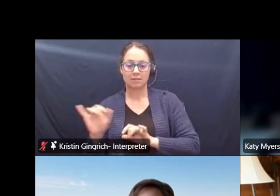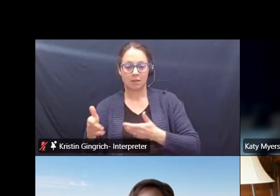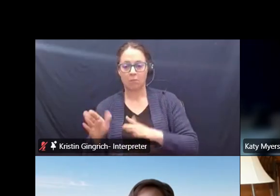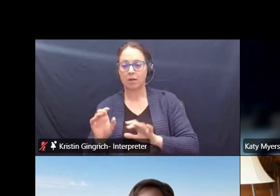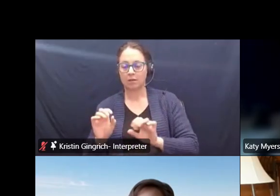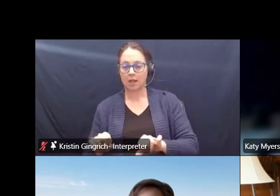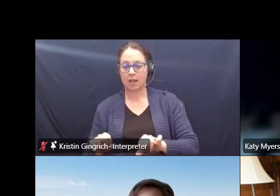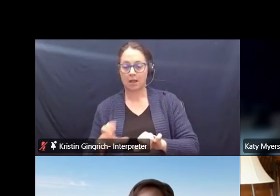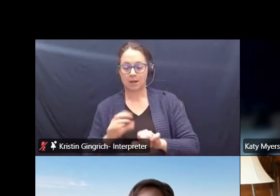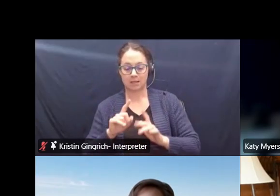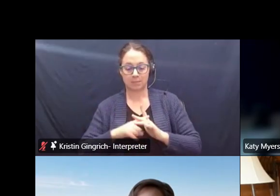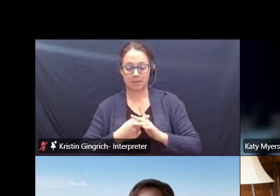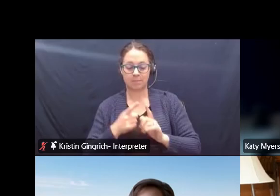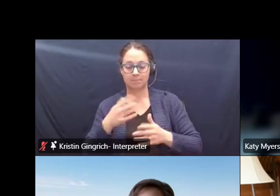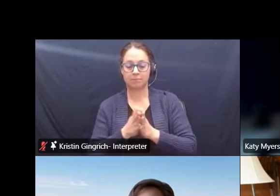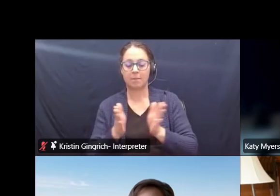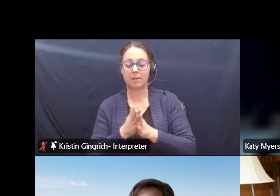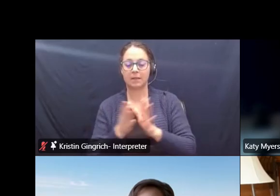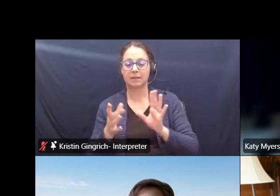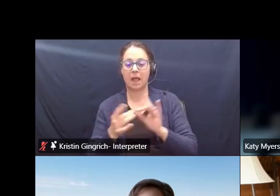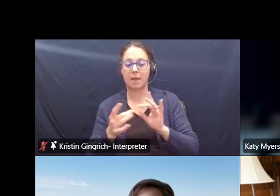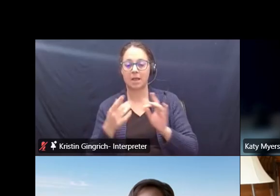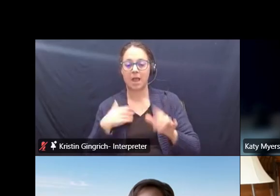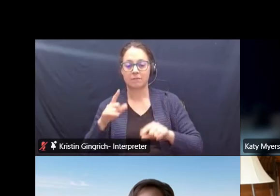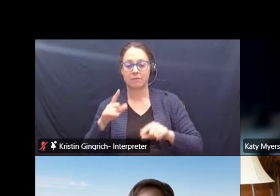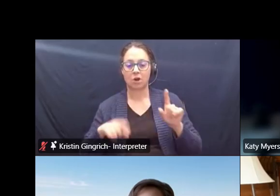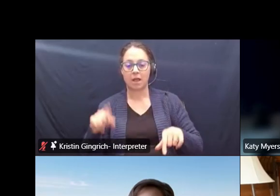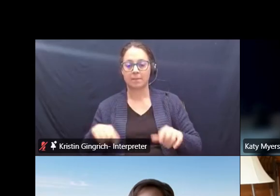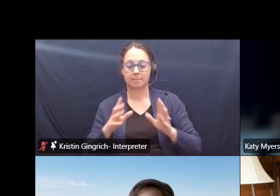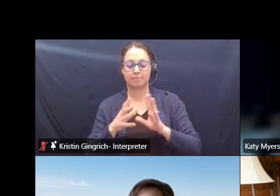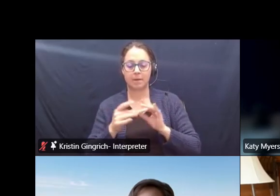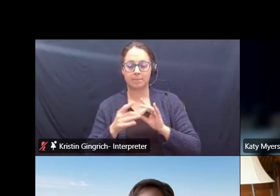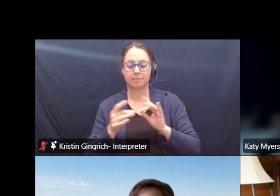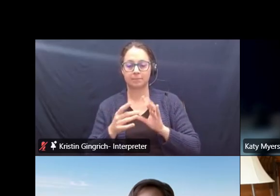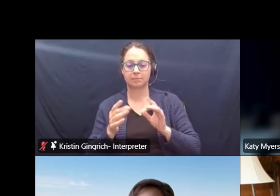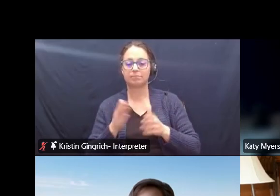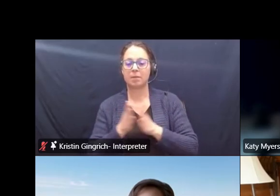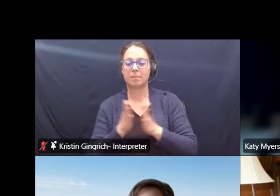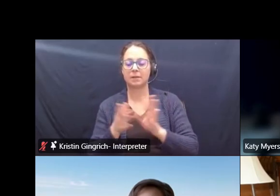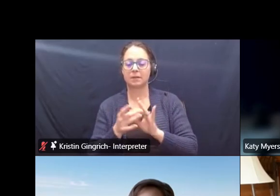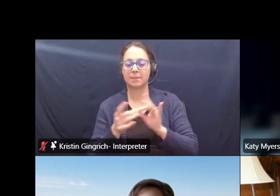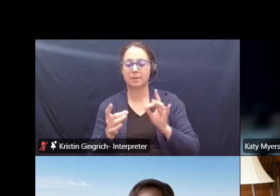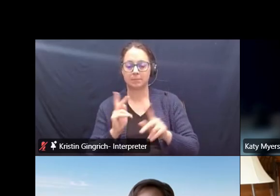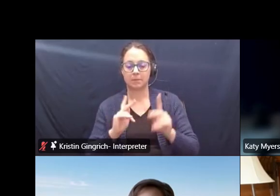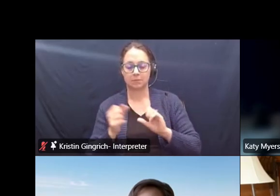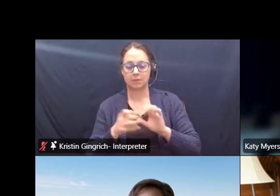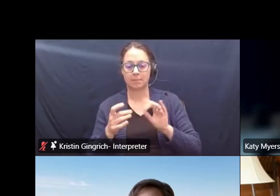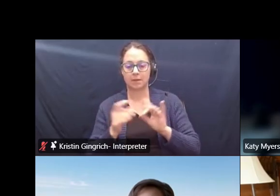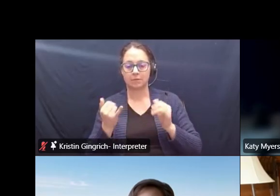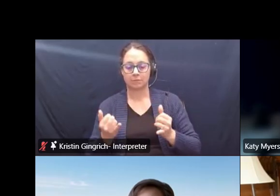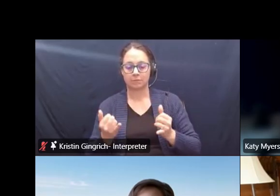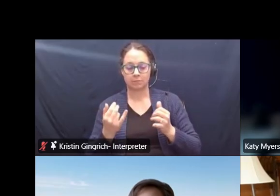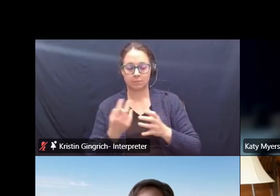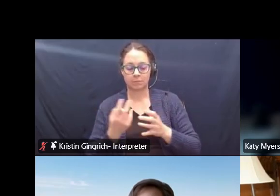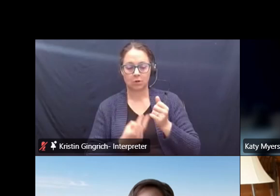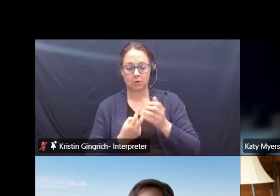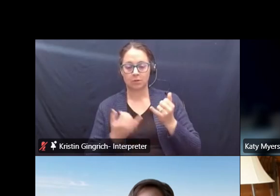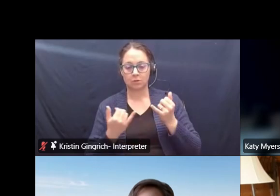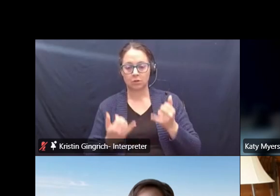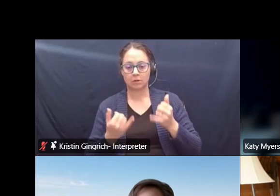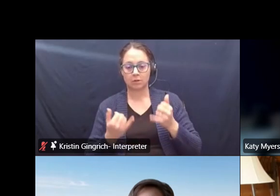then to begin public comment and to have a variety of public comment sessions where folks can give comment both on the current spill and on a potential